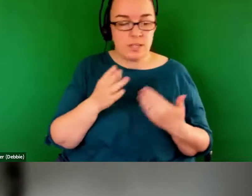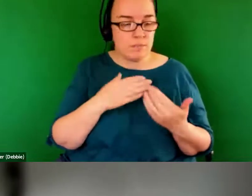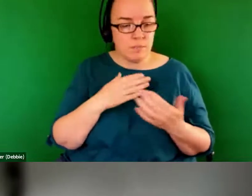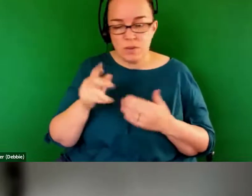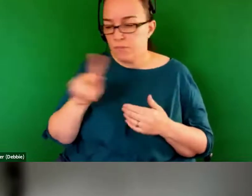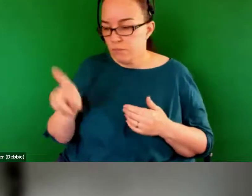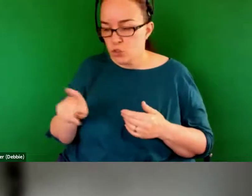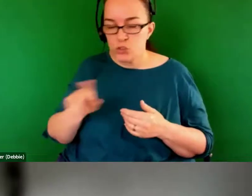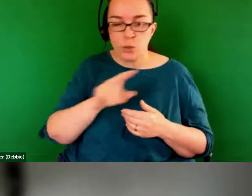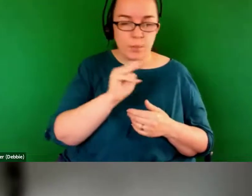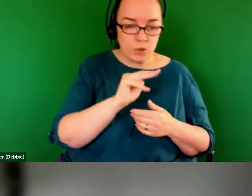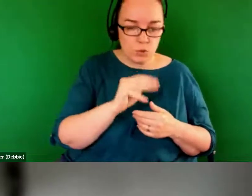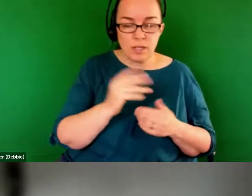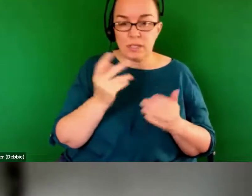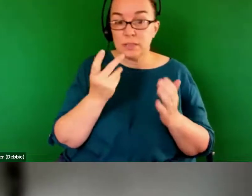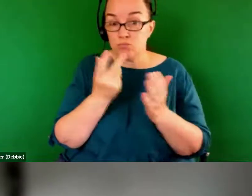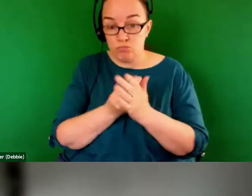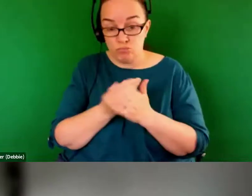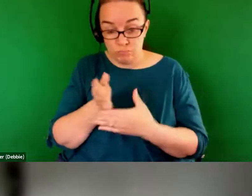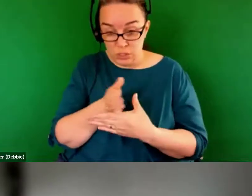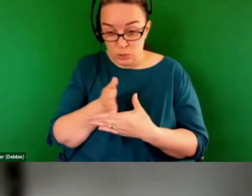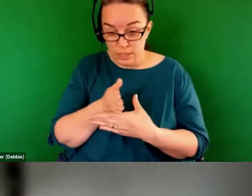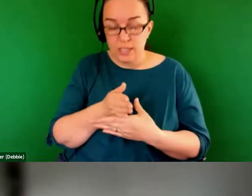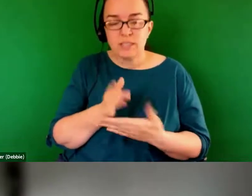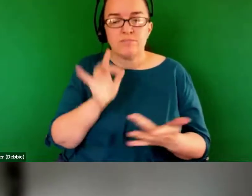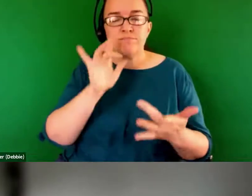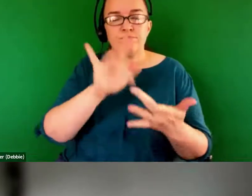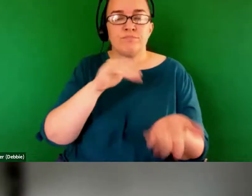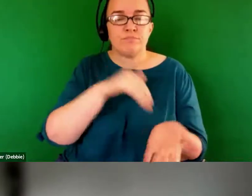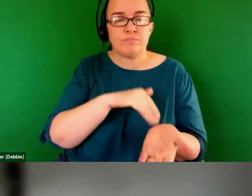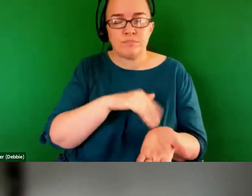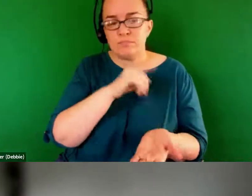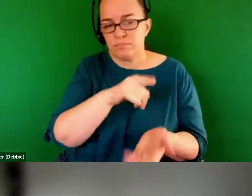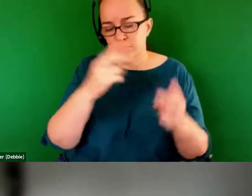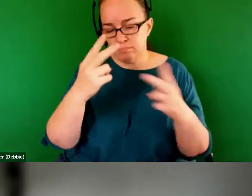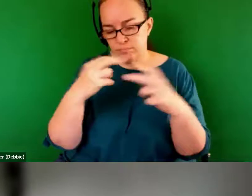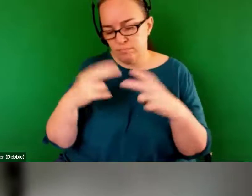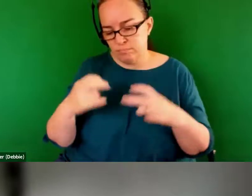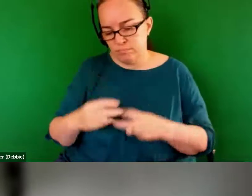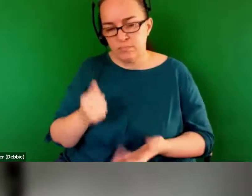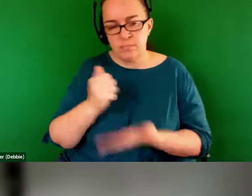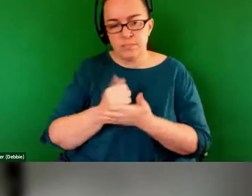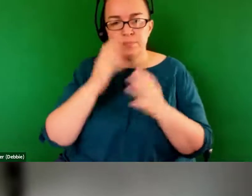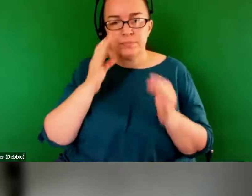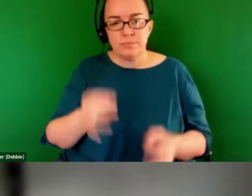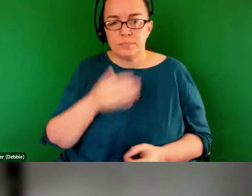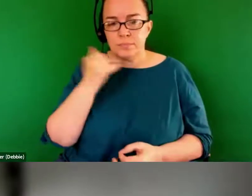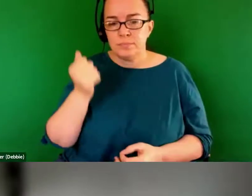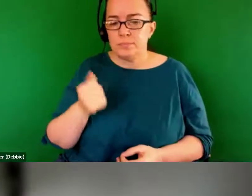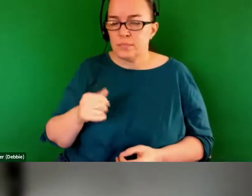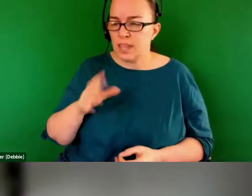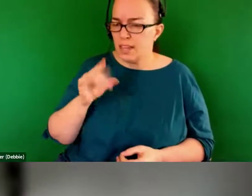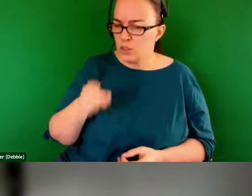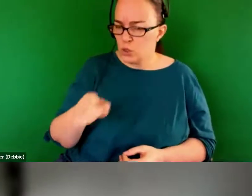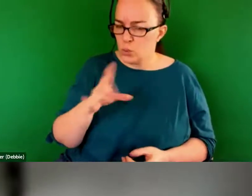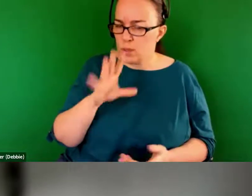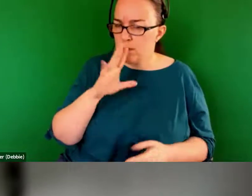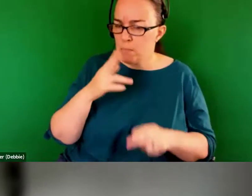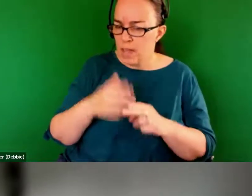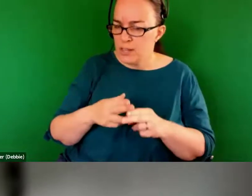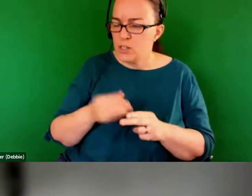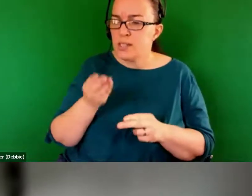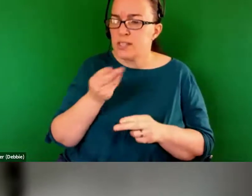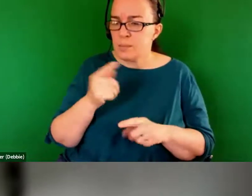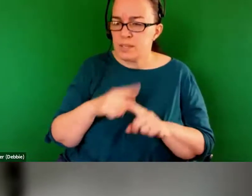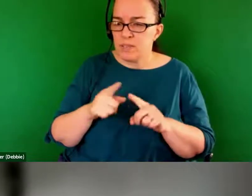between vaccinations, reach out to a clinician. They're going to be able to help assess you the best. And you had mentioned there was also some